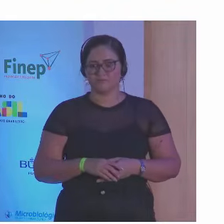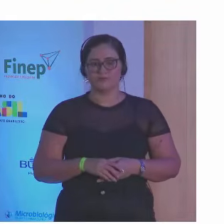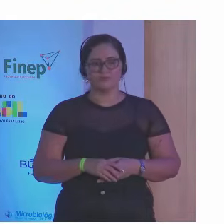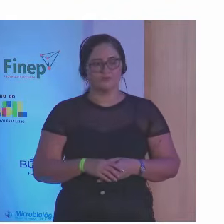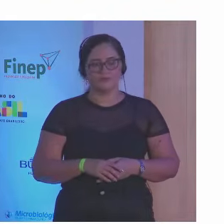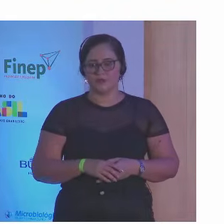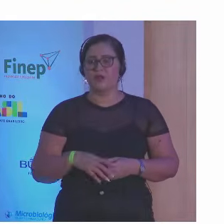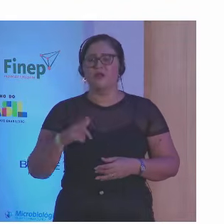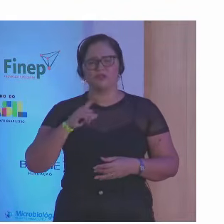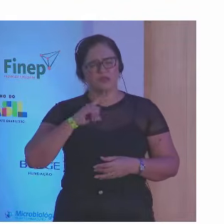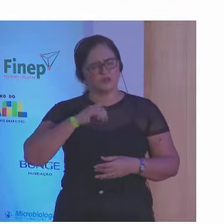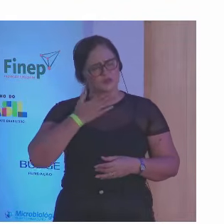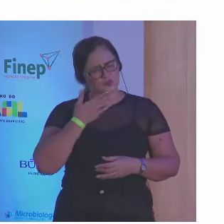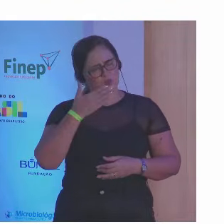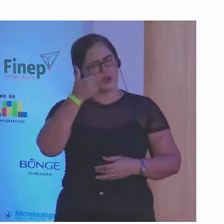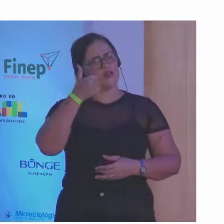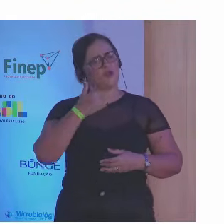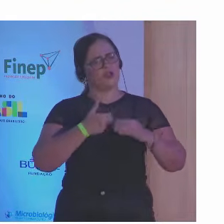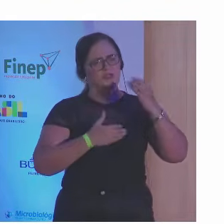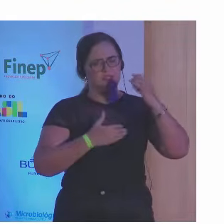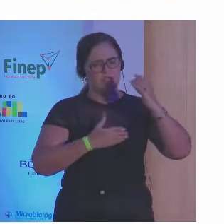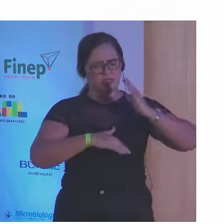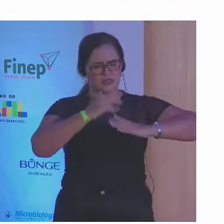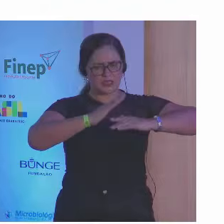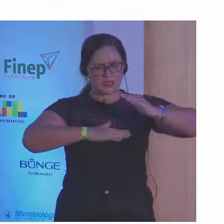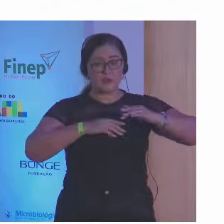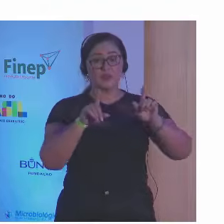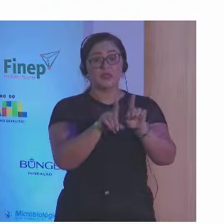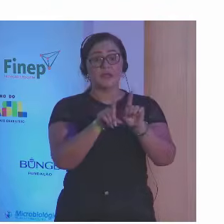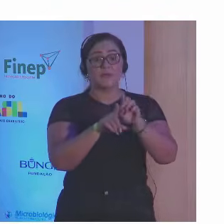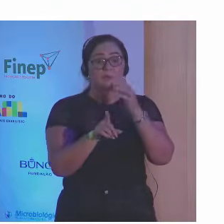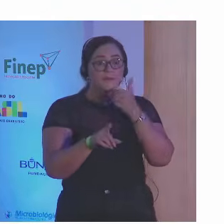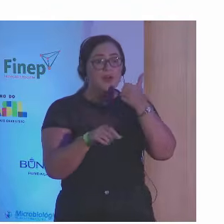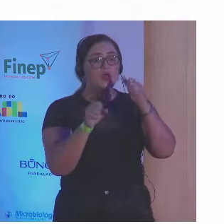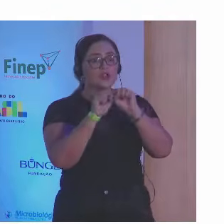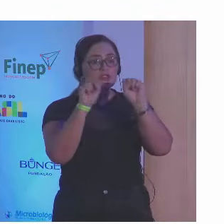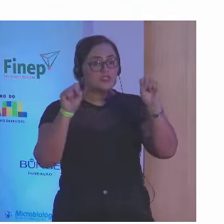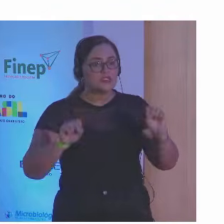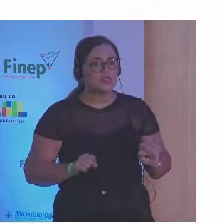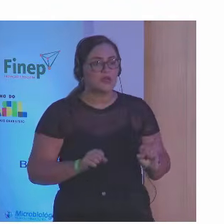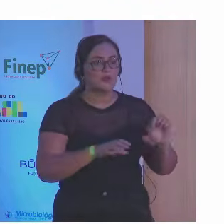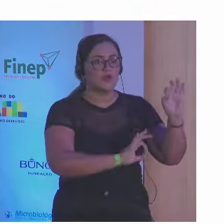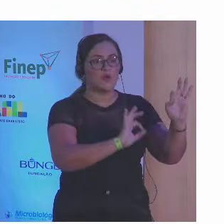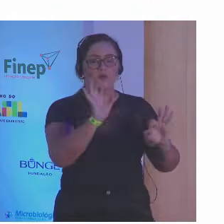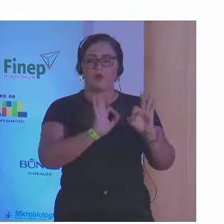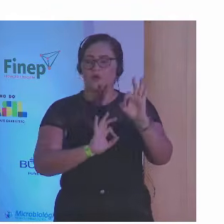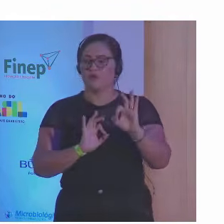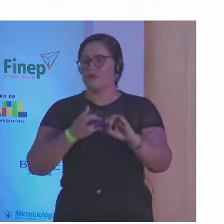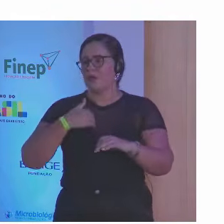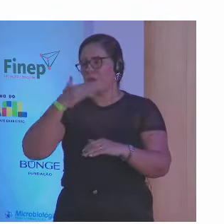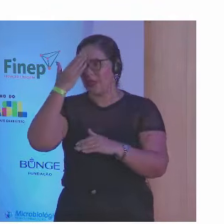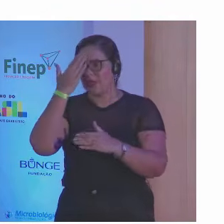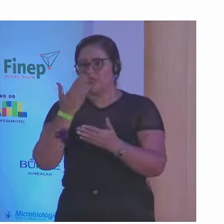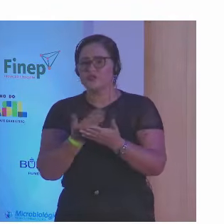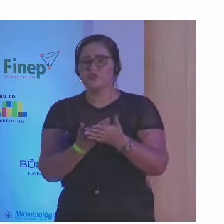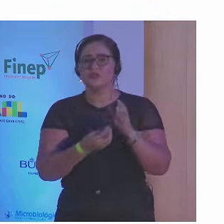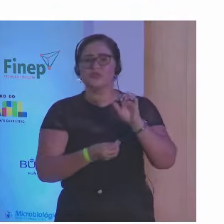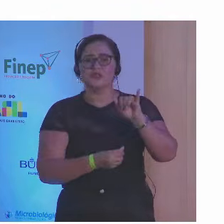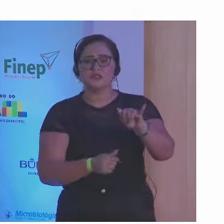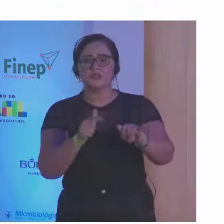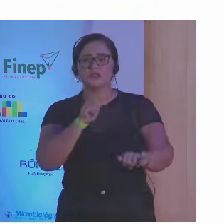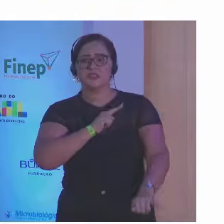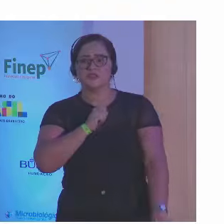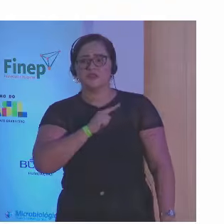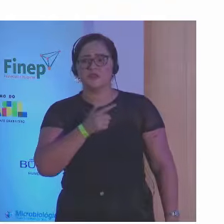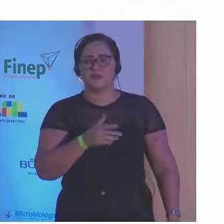but also the systems, the operational, with the best organizations. And I believe myself that if you have this well-organized, fully